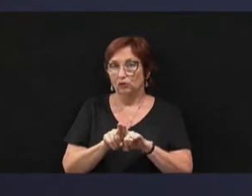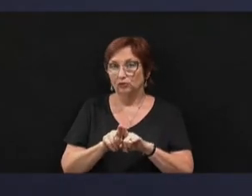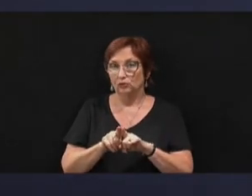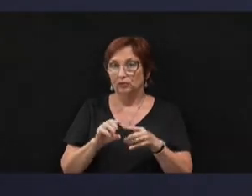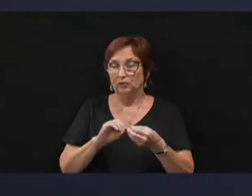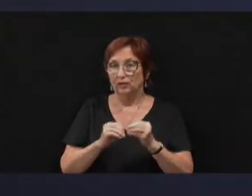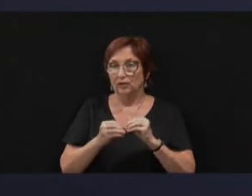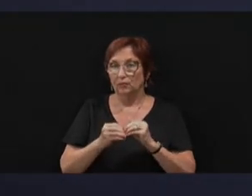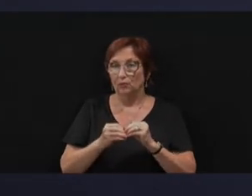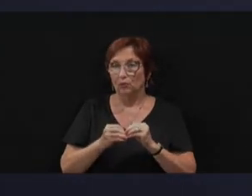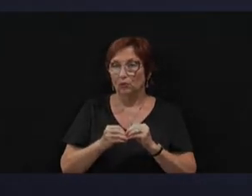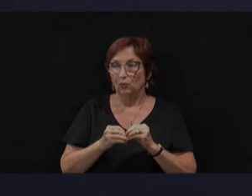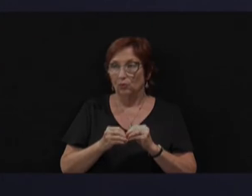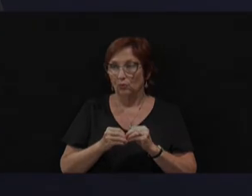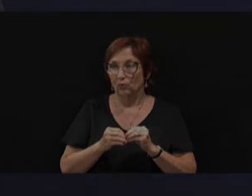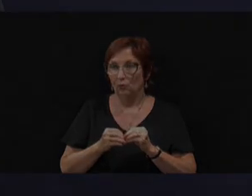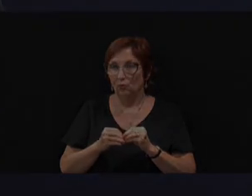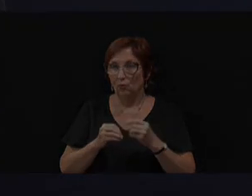102 to 138.